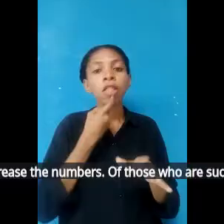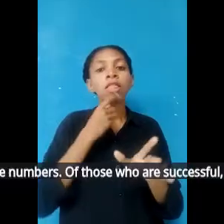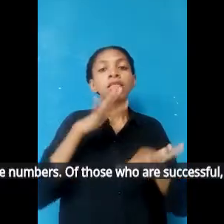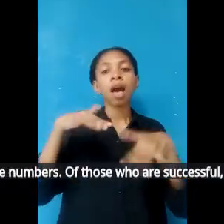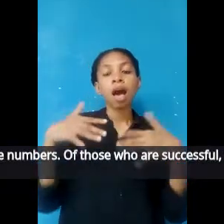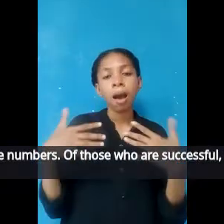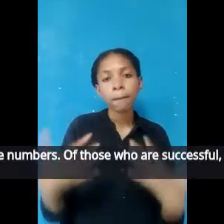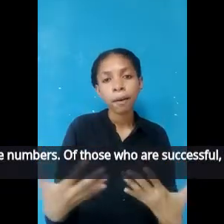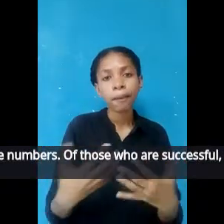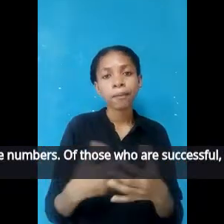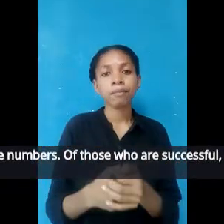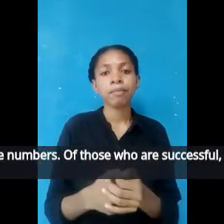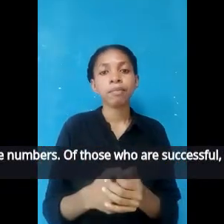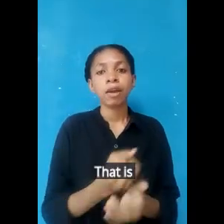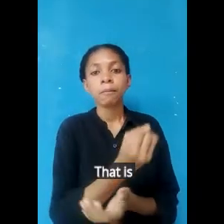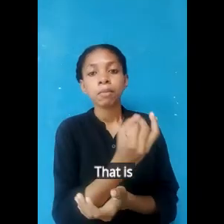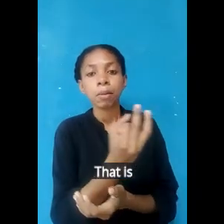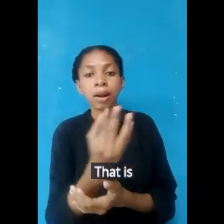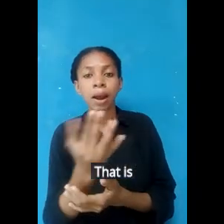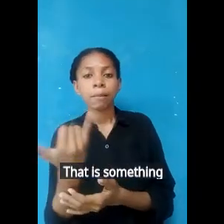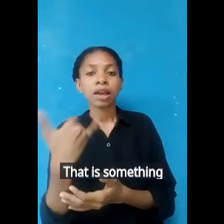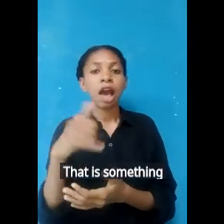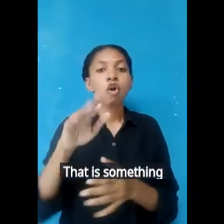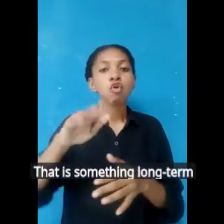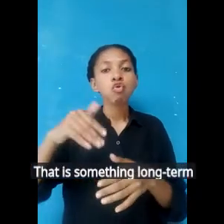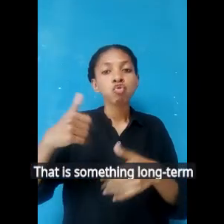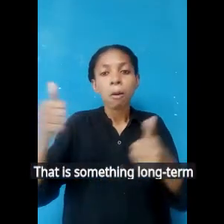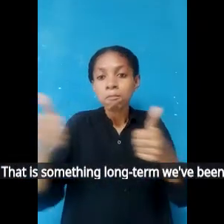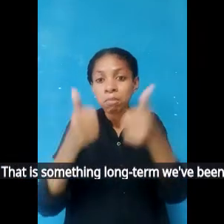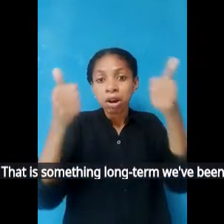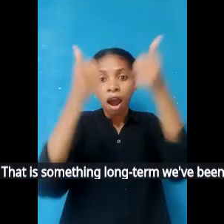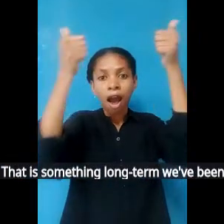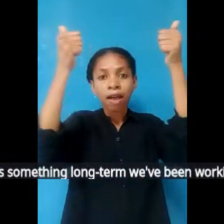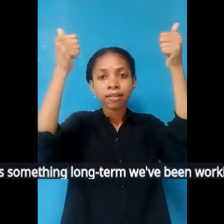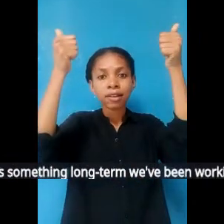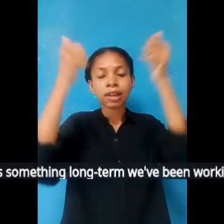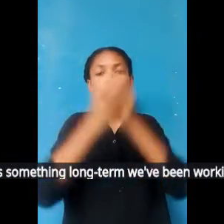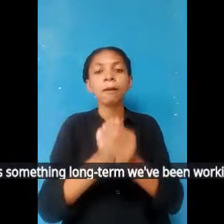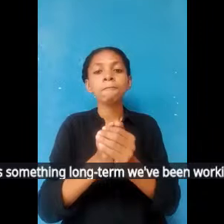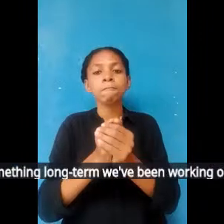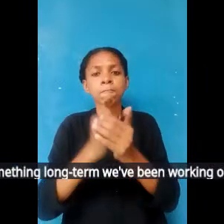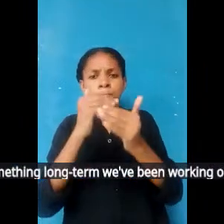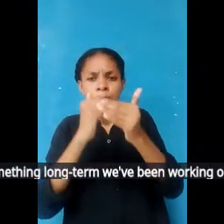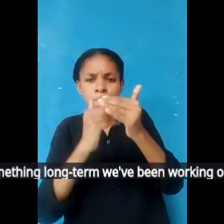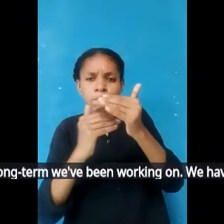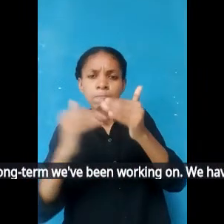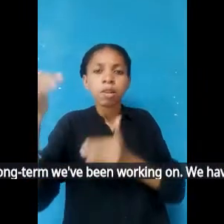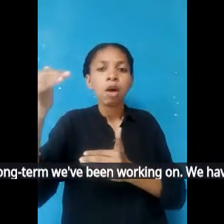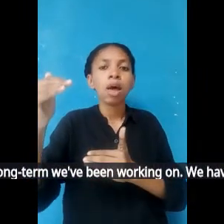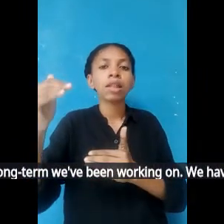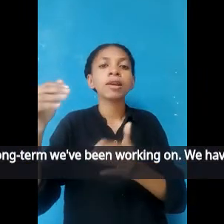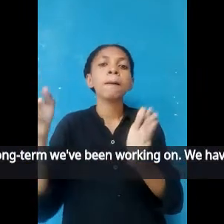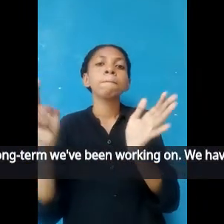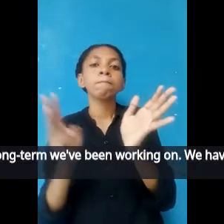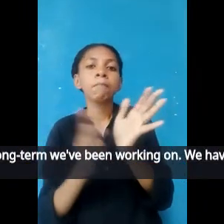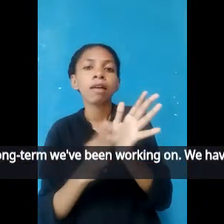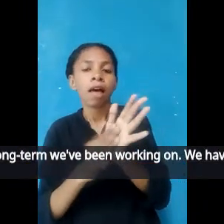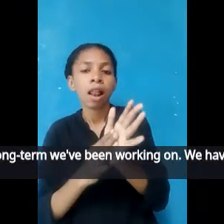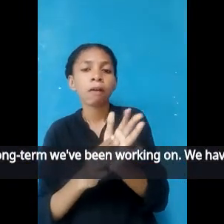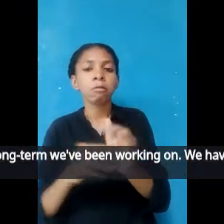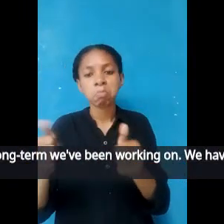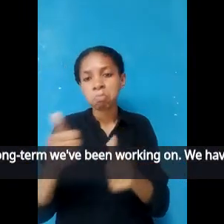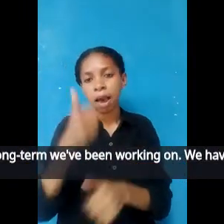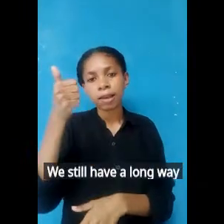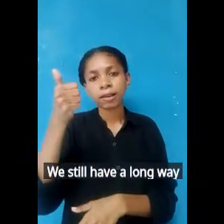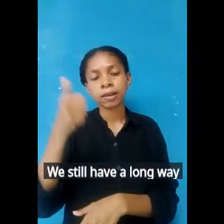program. That is something long-term we've been working on. We've made some gains recently, but we still have a long